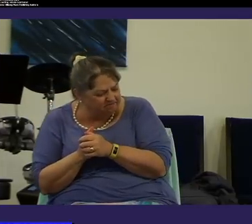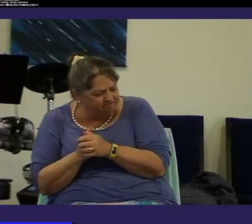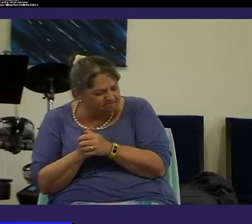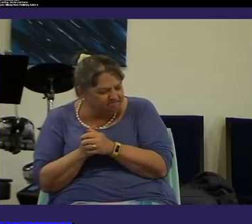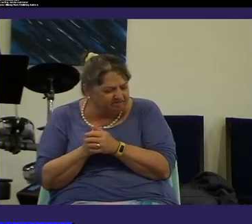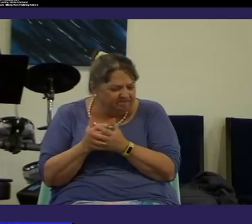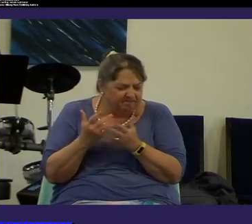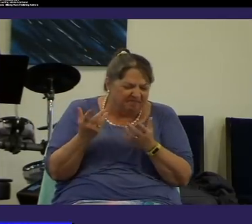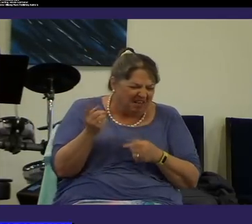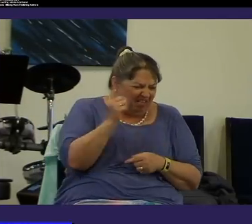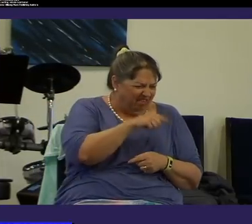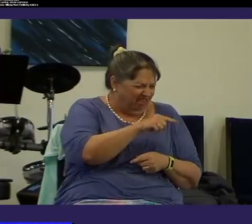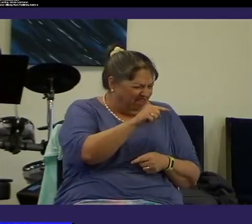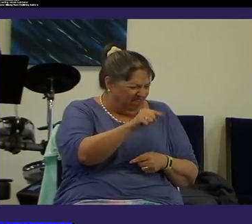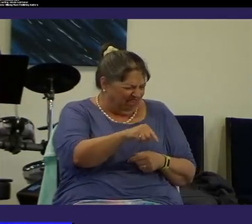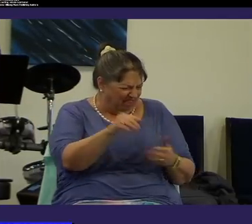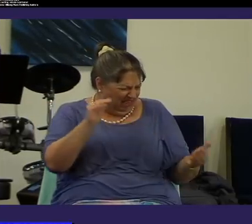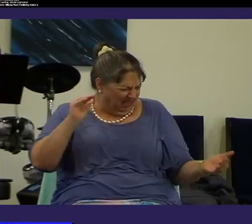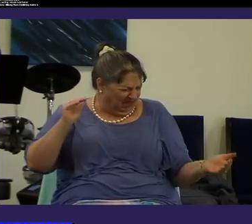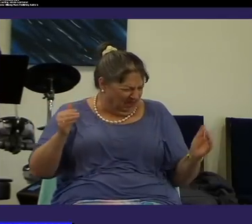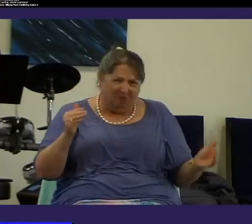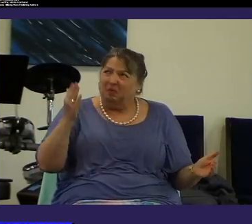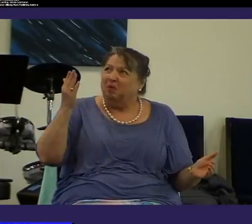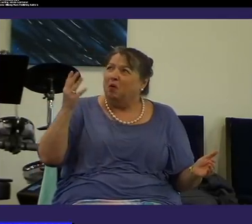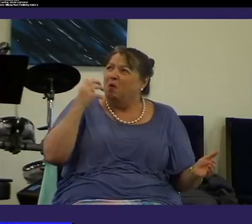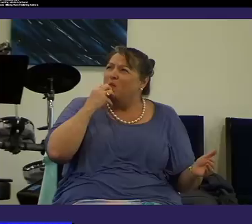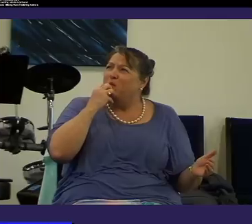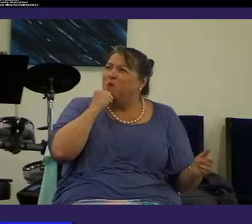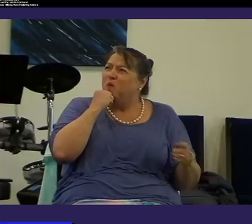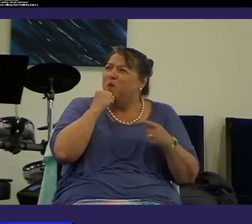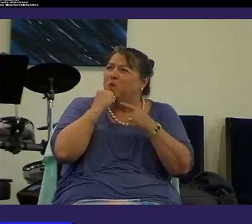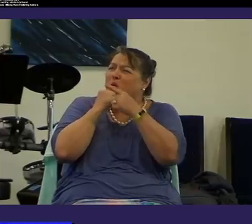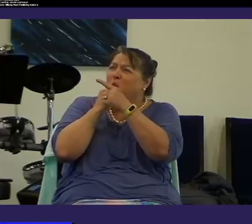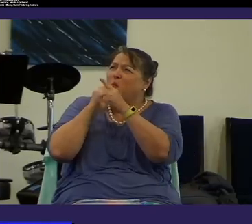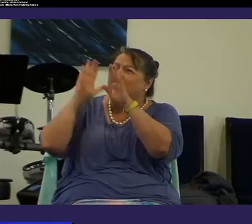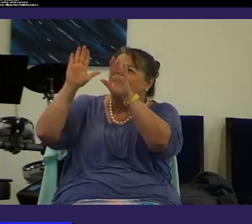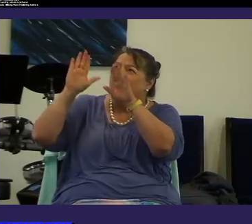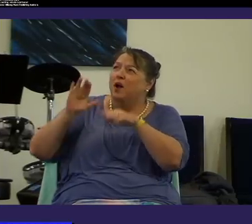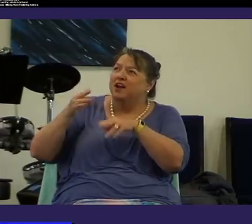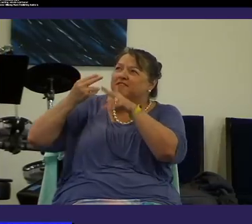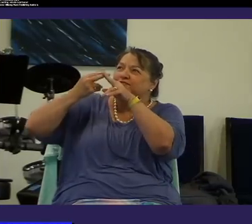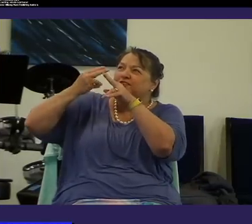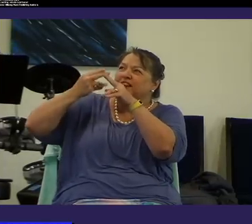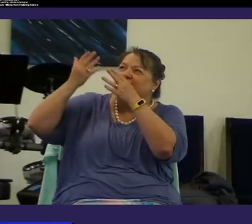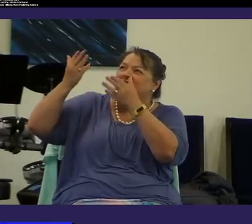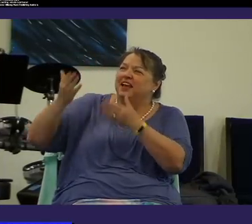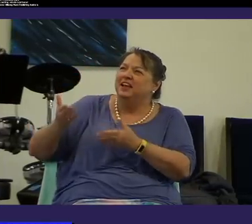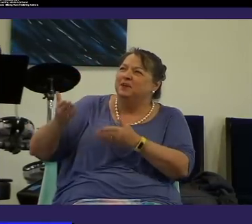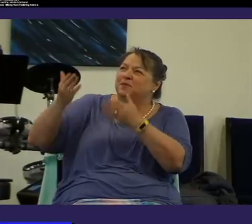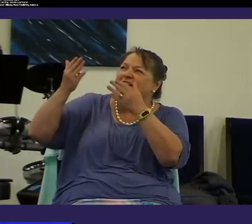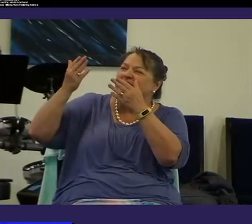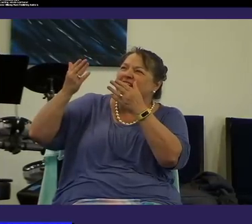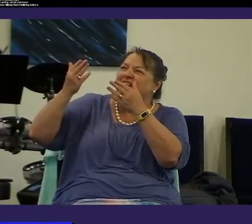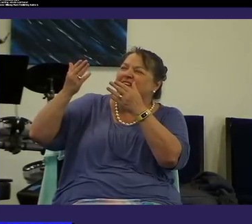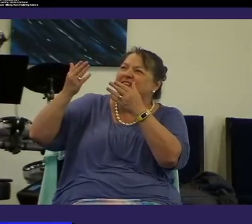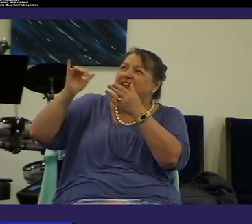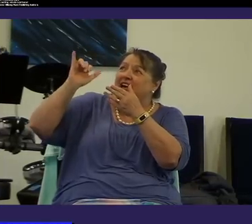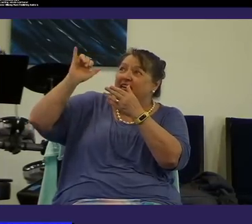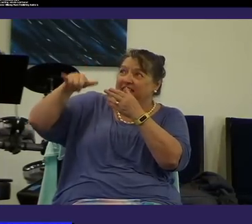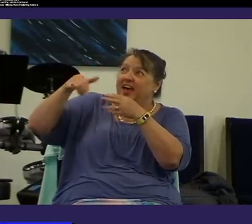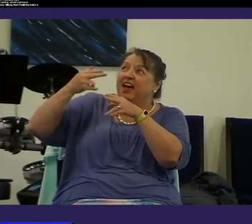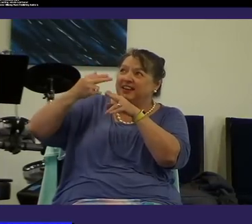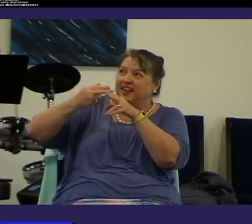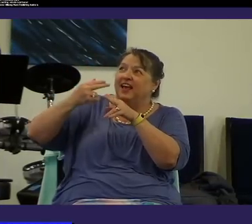is. Nothing compares to this. What a wonderful name it